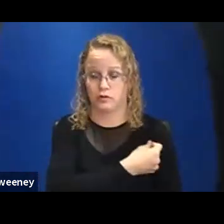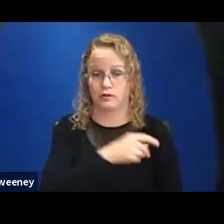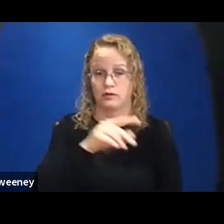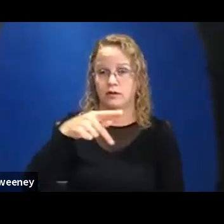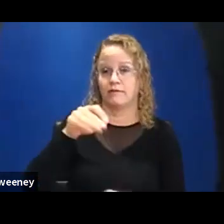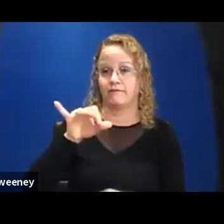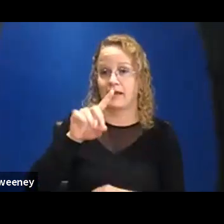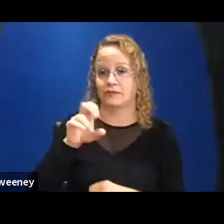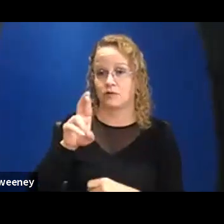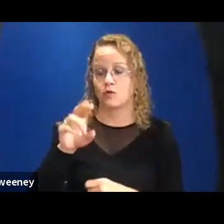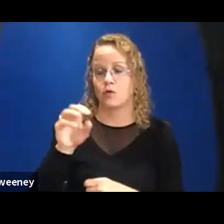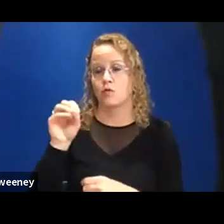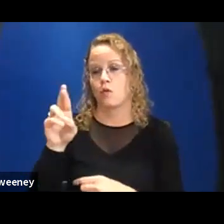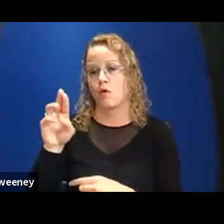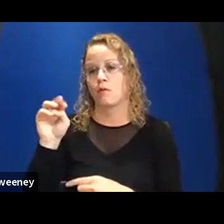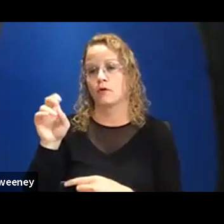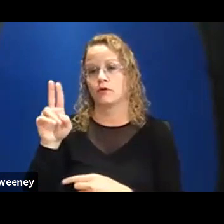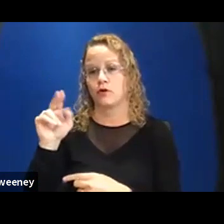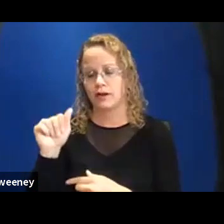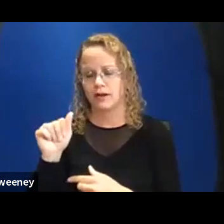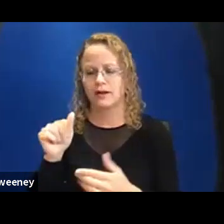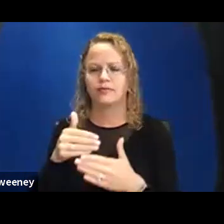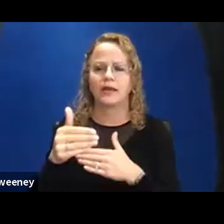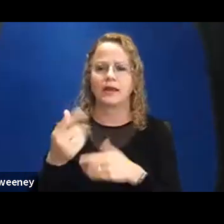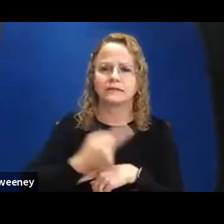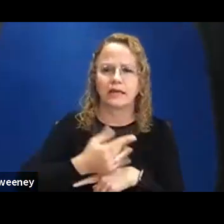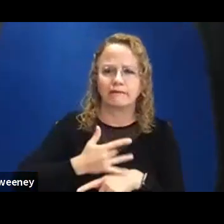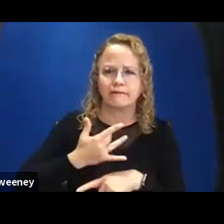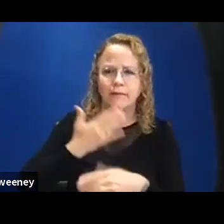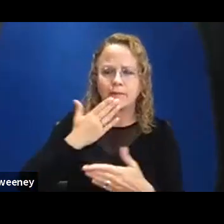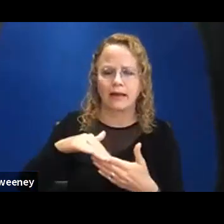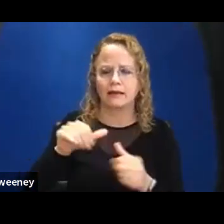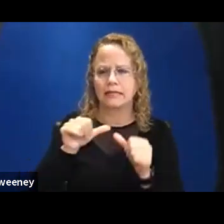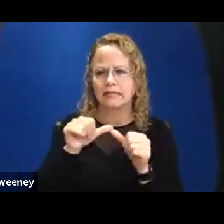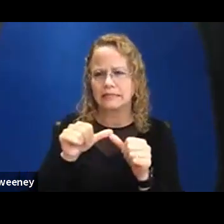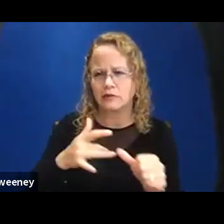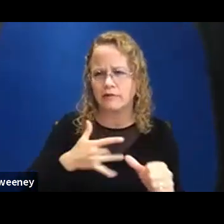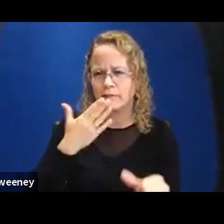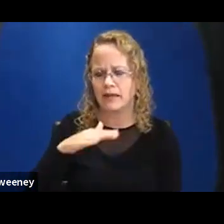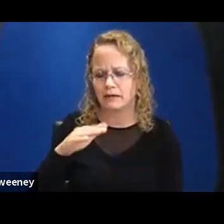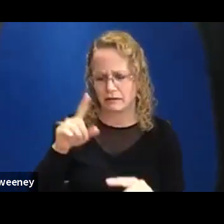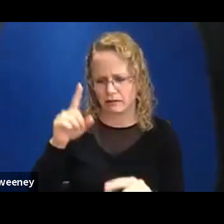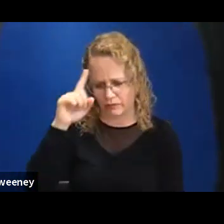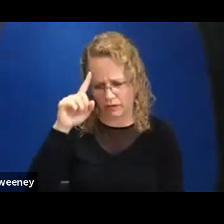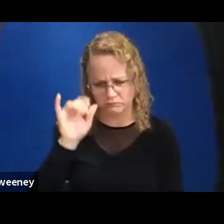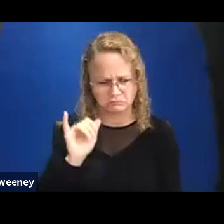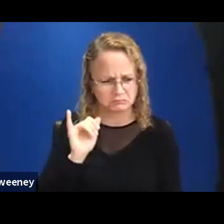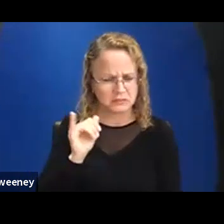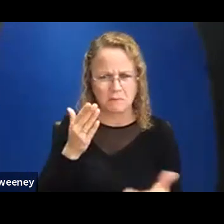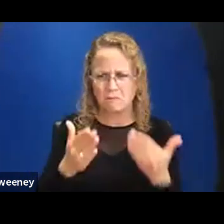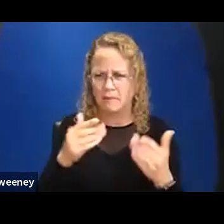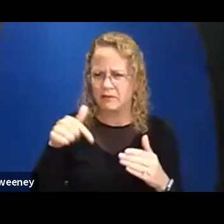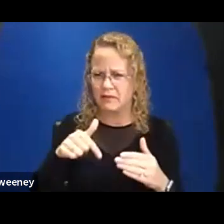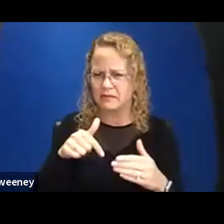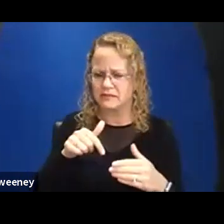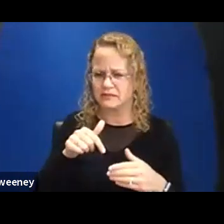Moderna, and felt bad the next day and continued to feel bad and thought, this may be more than just a